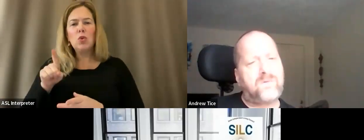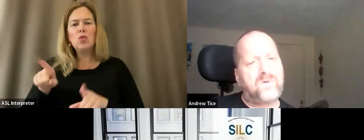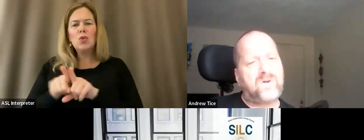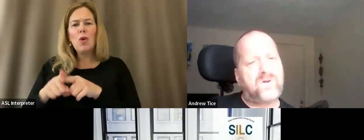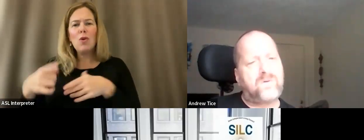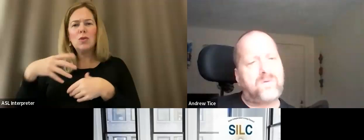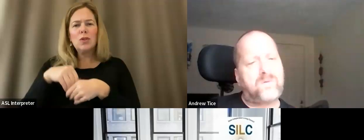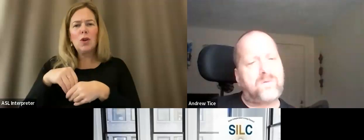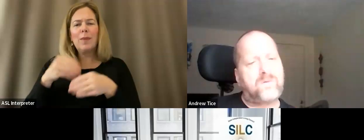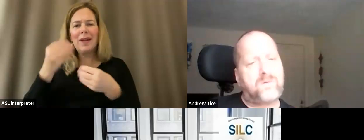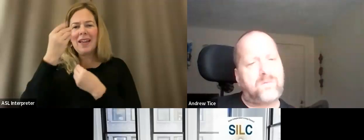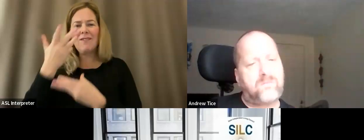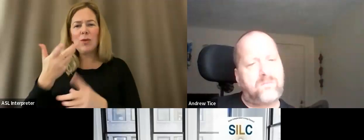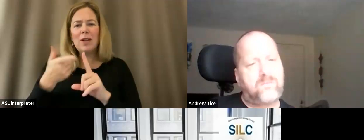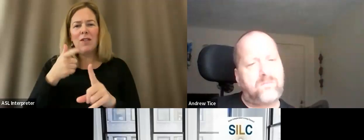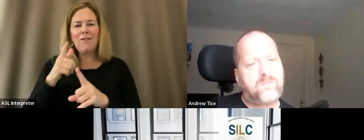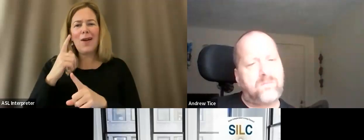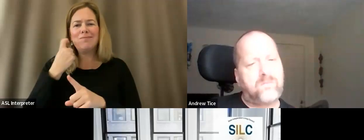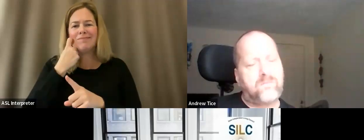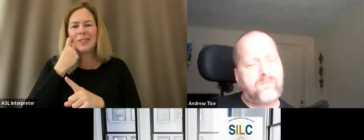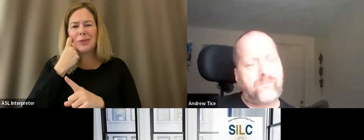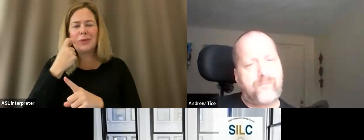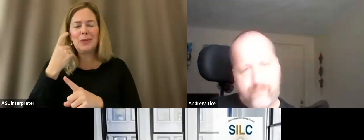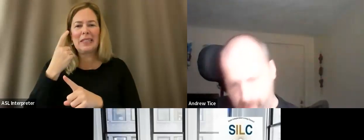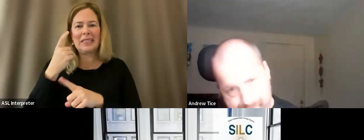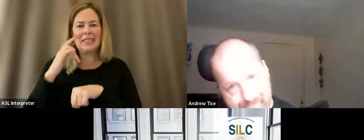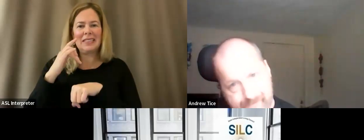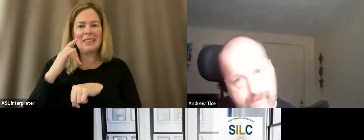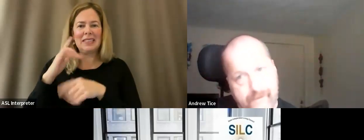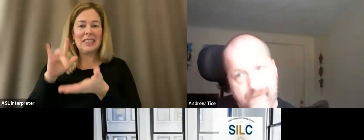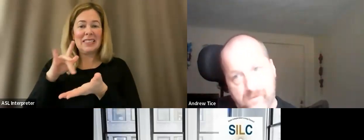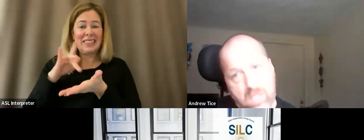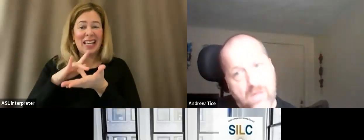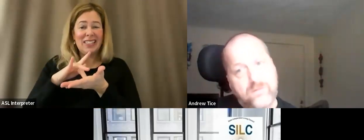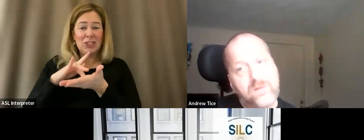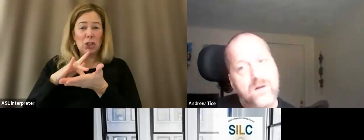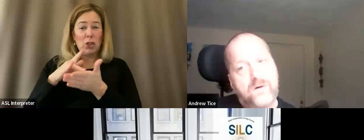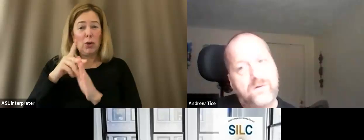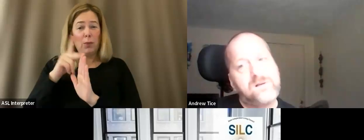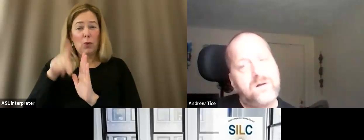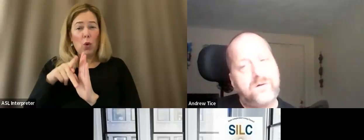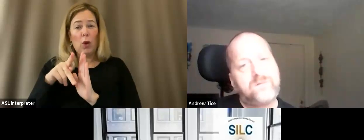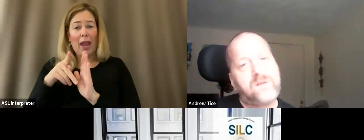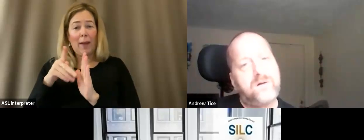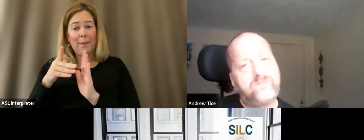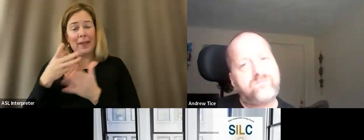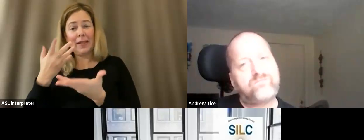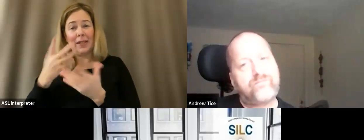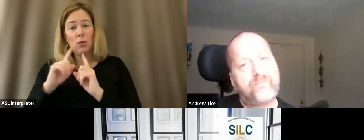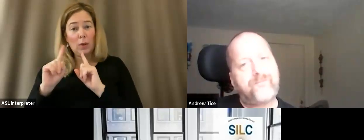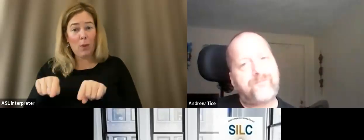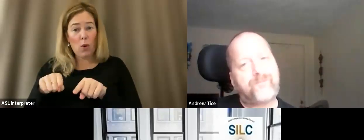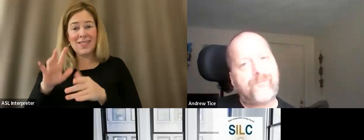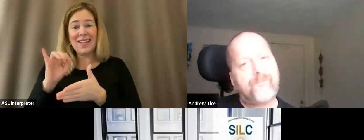information from the center's most recently available program performance reports. Those are supposed to be sent by